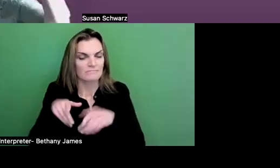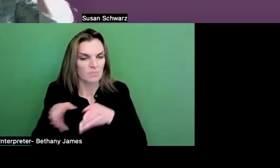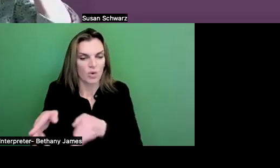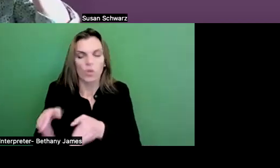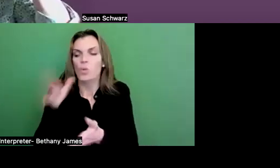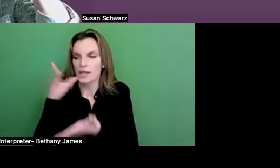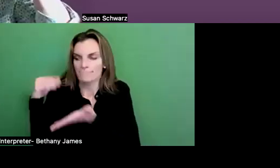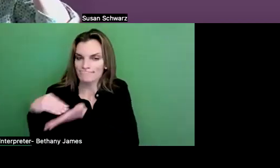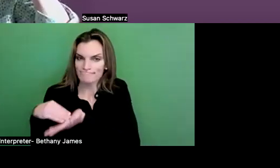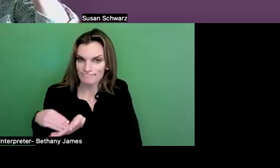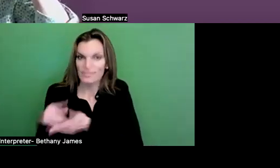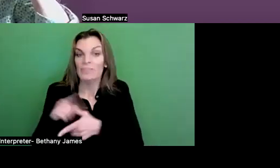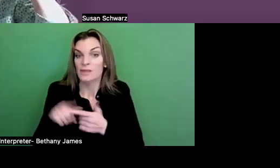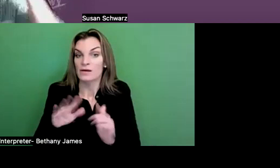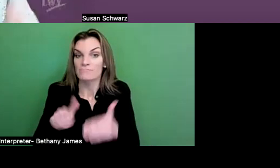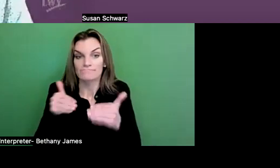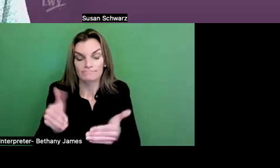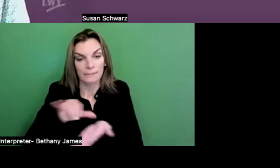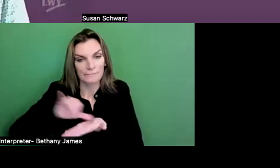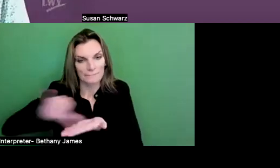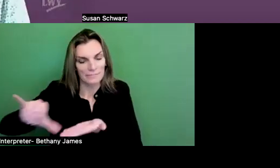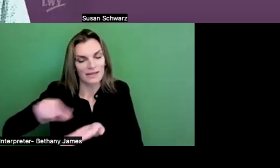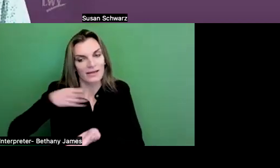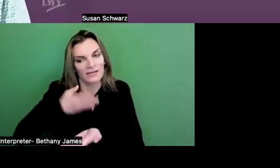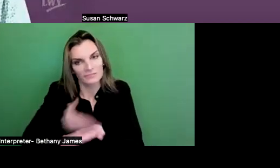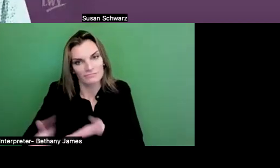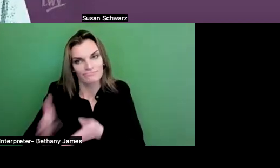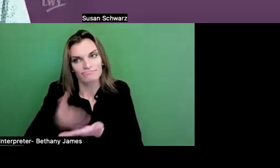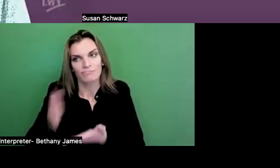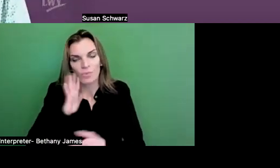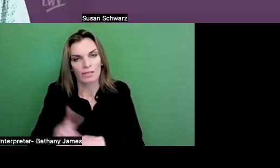then pave those streets accordingly. There is no